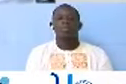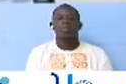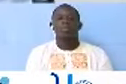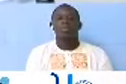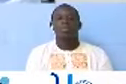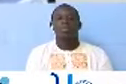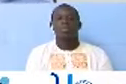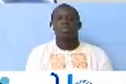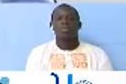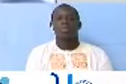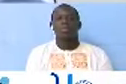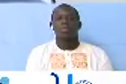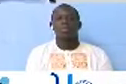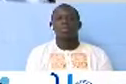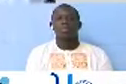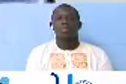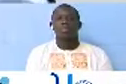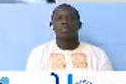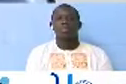So